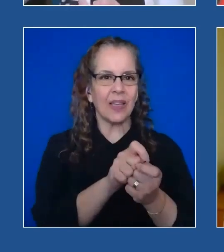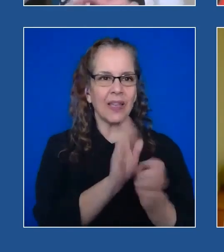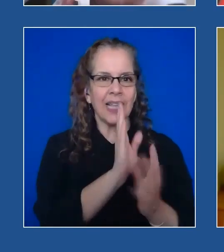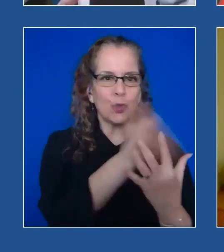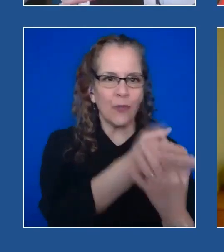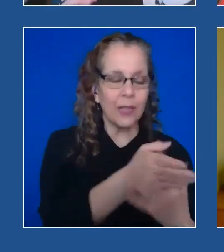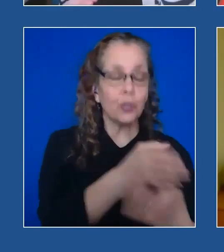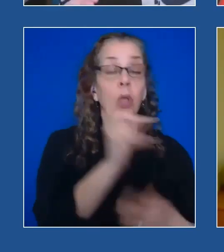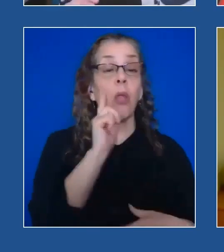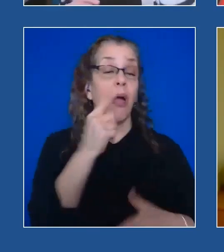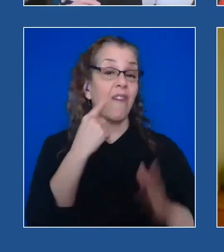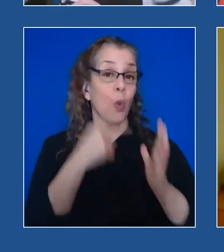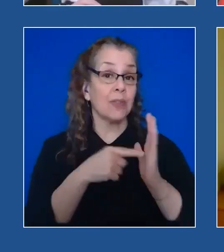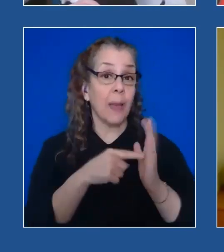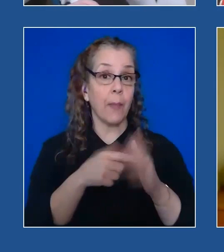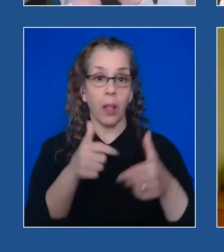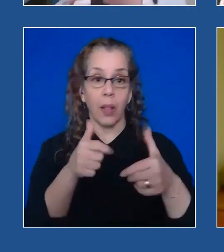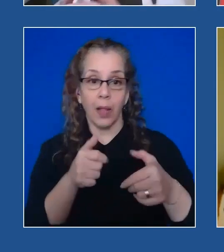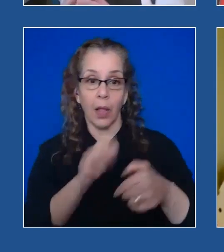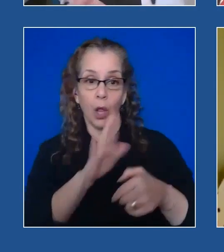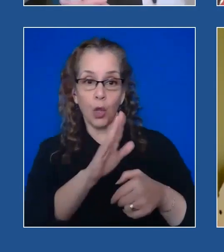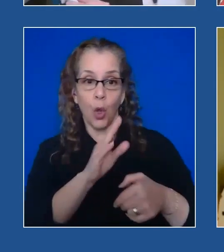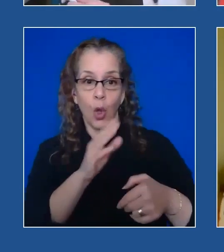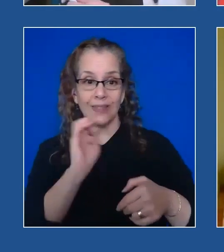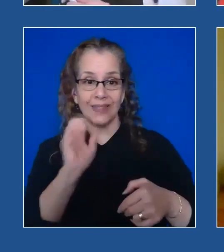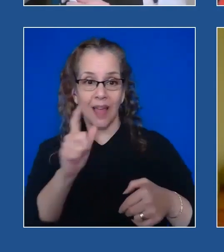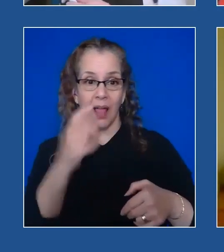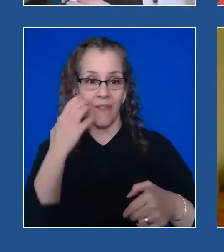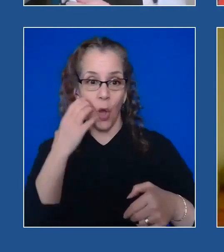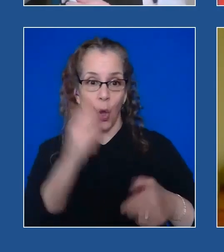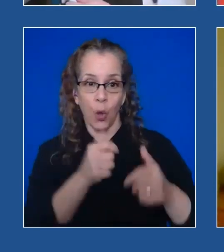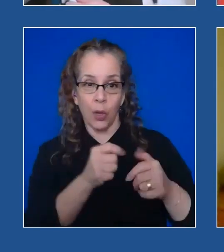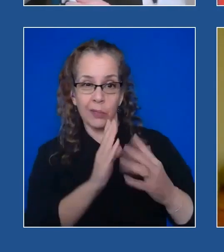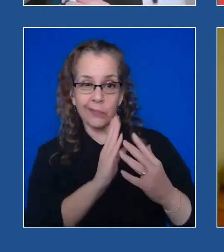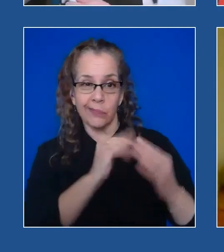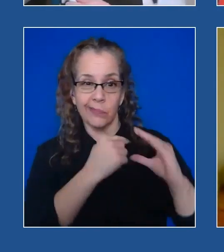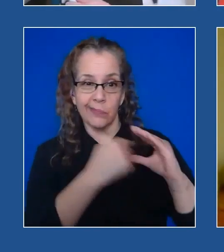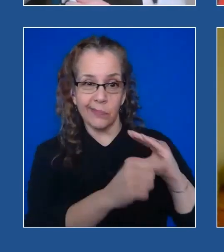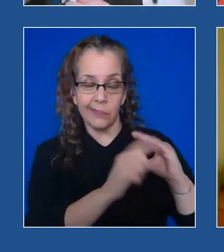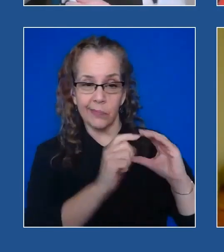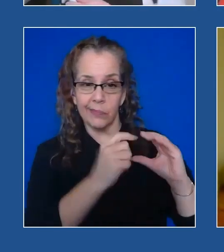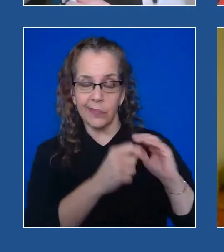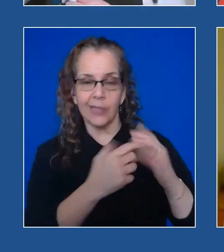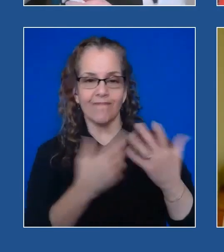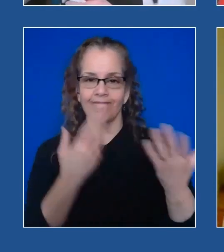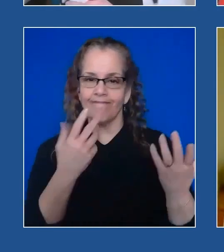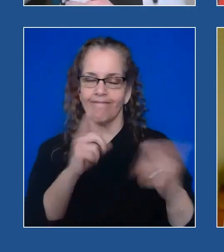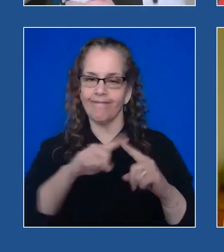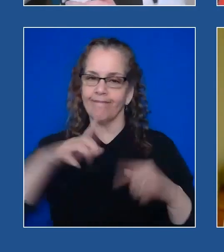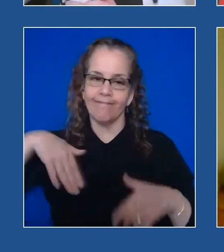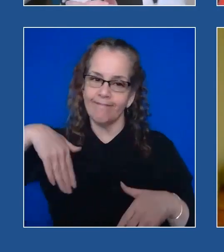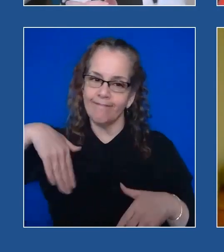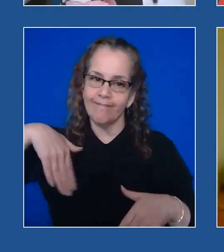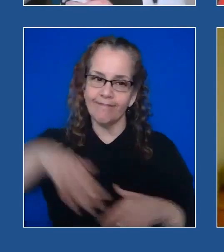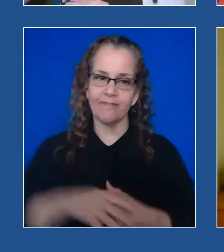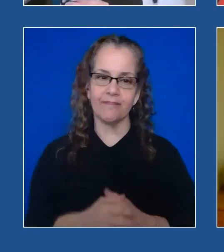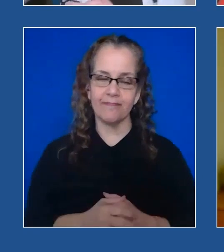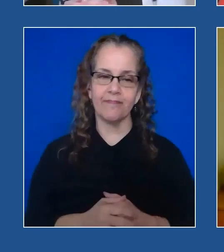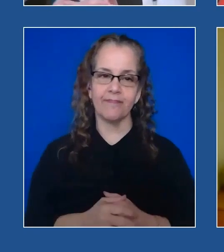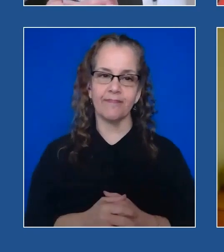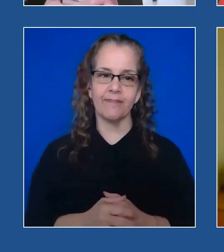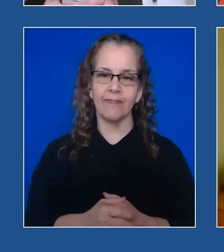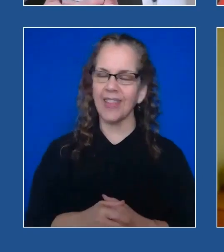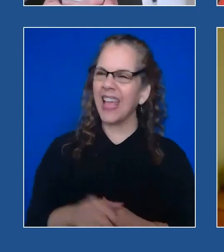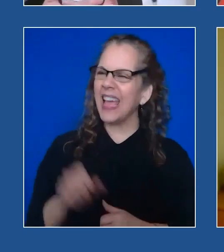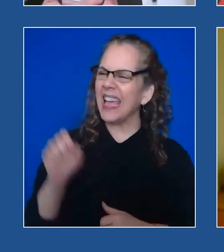do report this like sudden change? But I don't think we're quite there yet. Yeah, that almost reminds me of